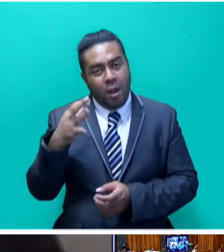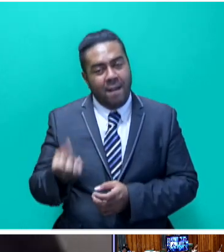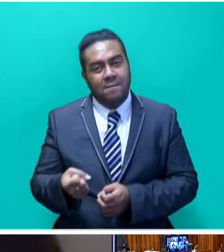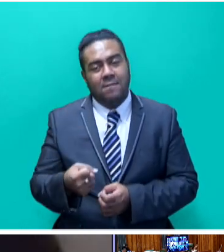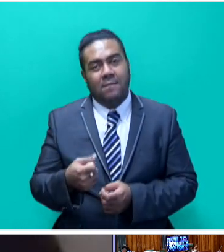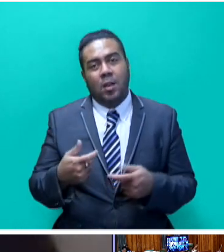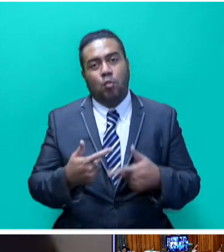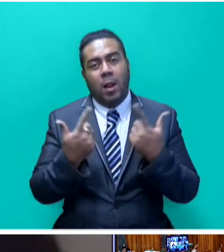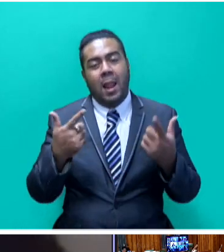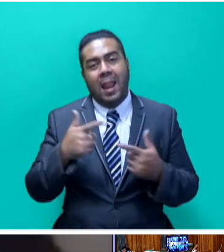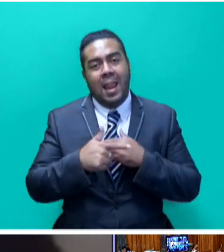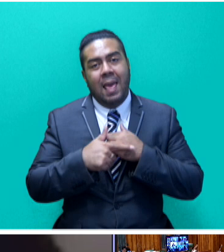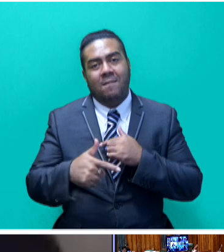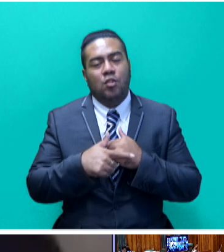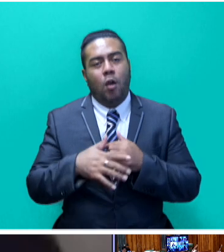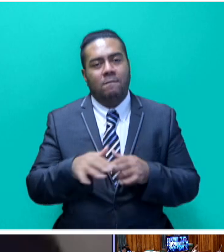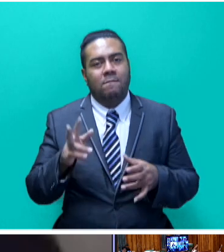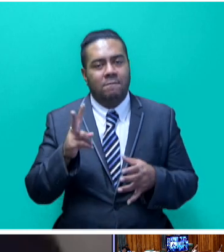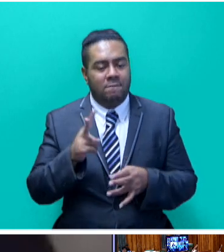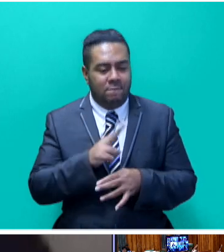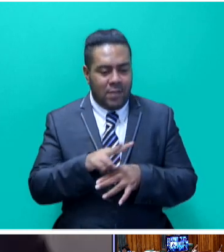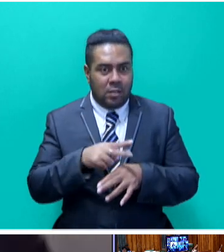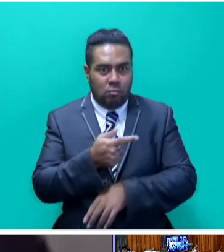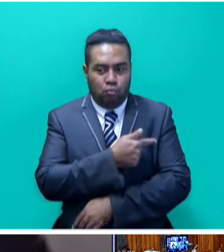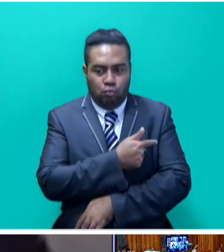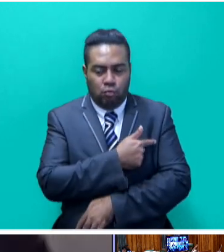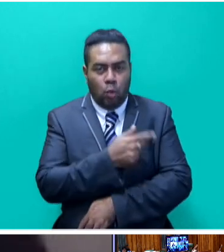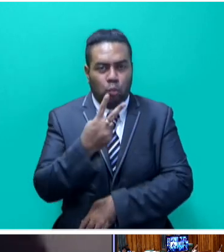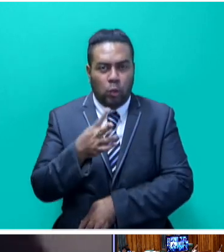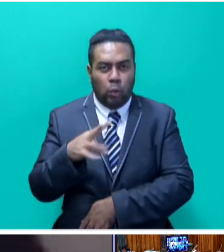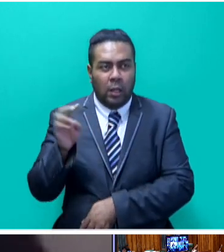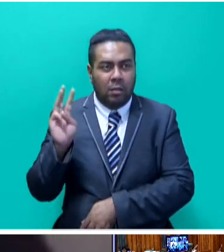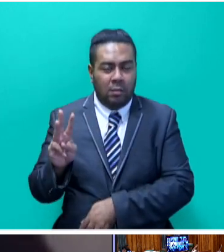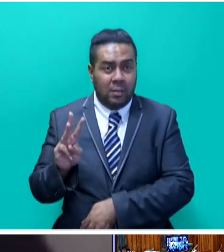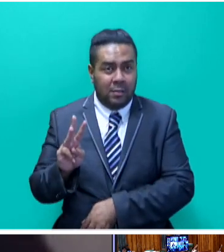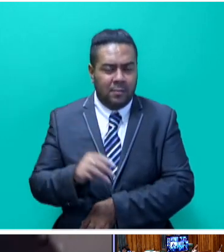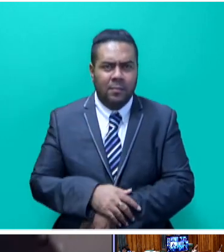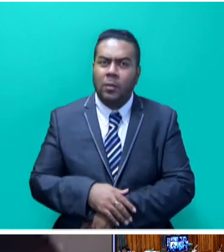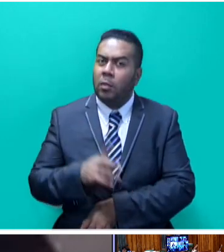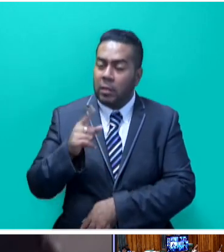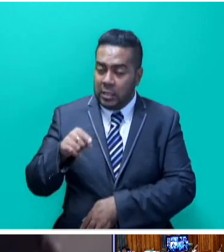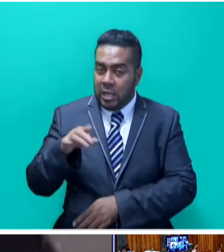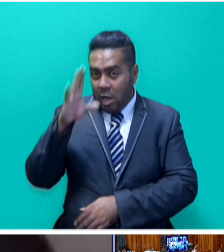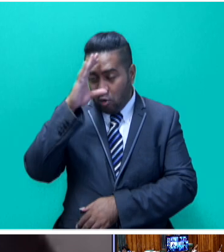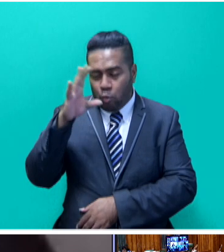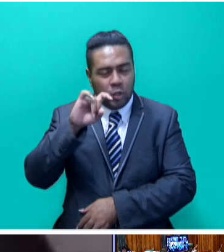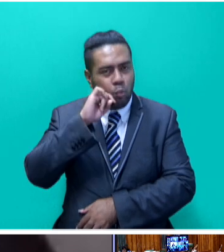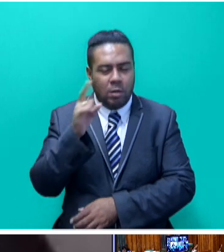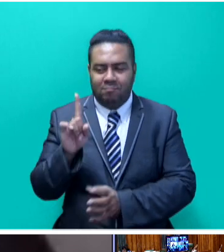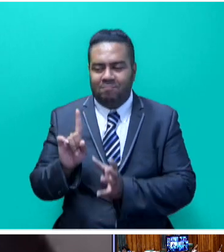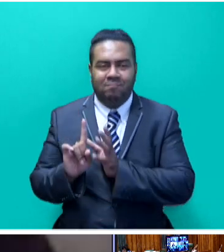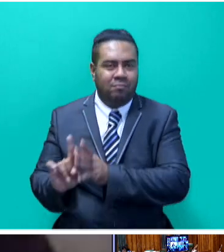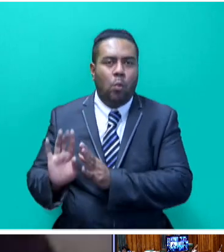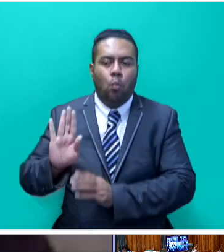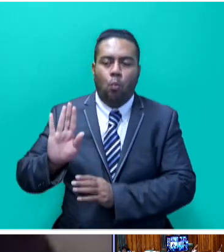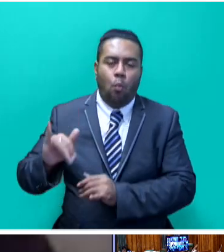levels of vaccination at least until 2023. While this essentially means these countries will remain isolated owing to lack of visitor